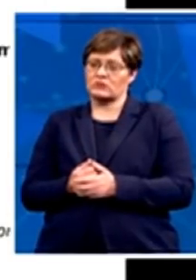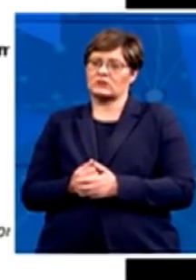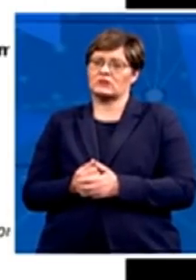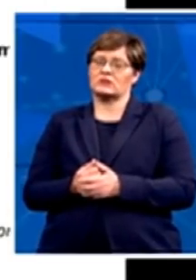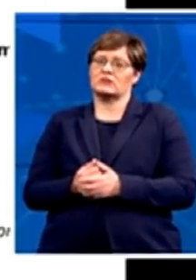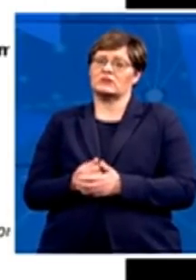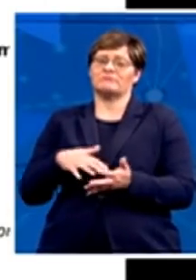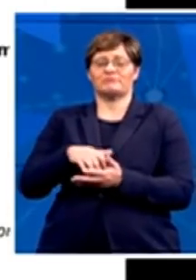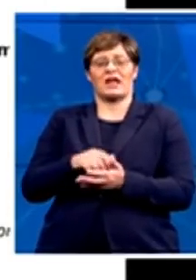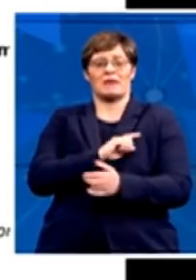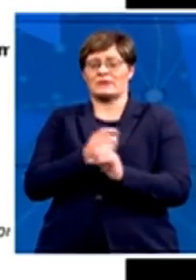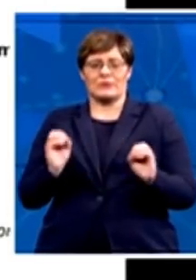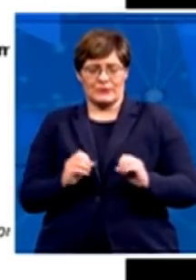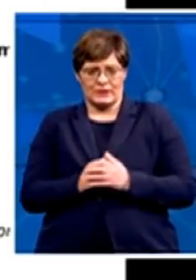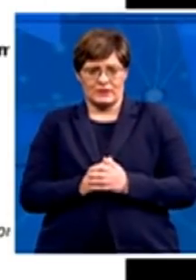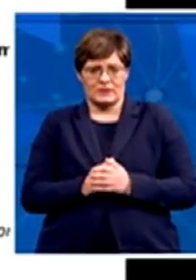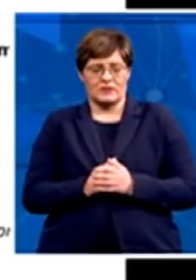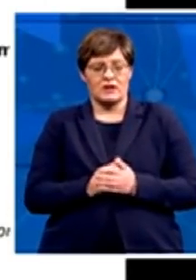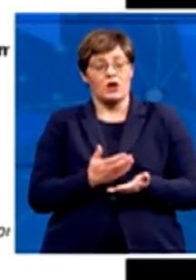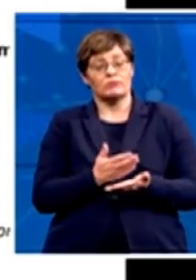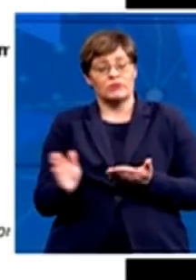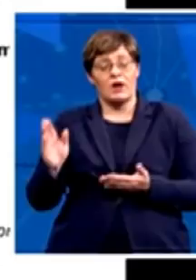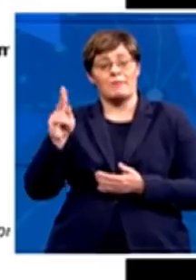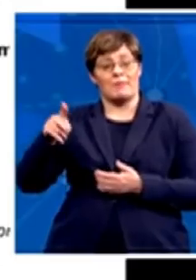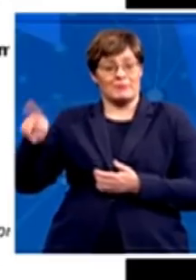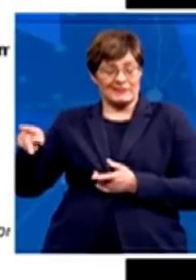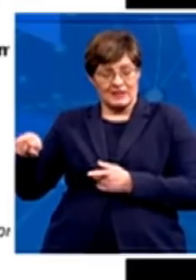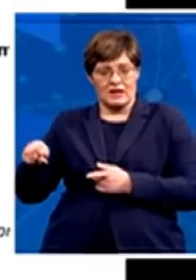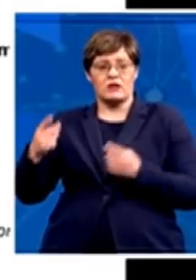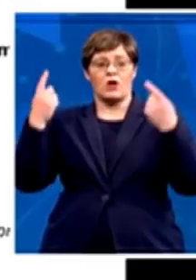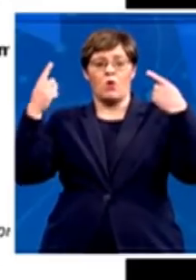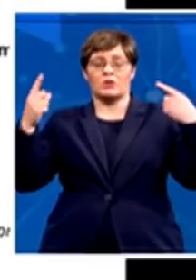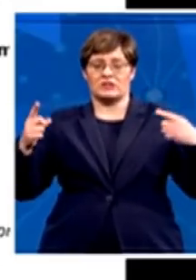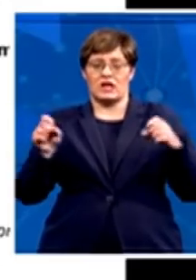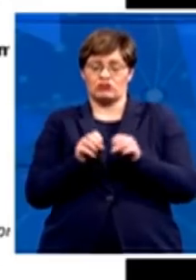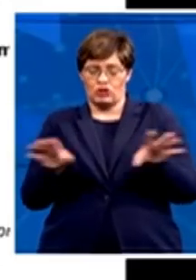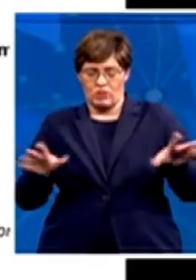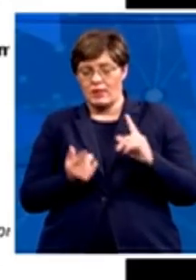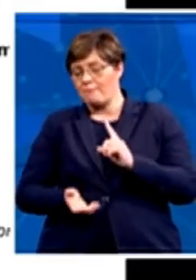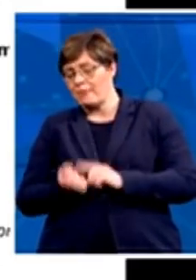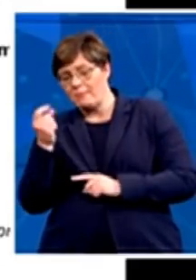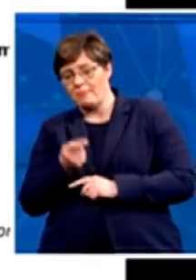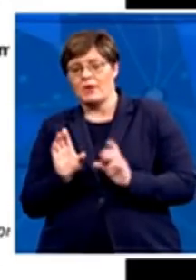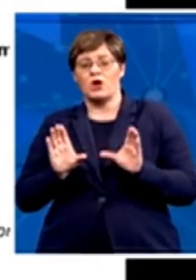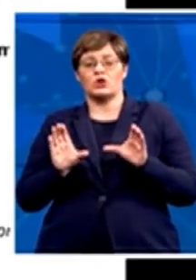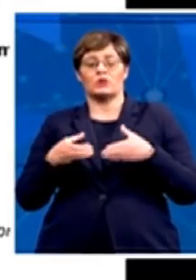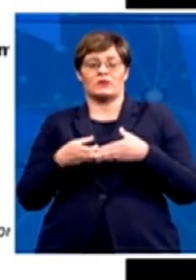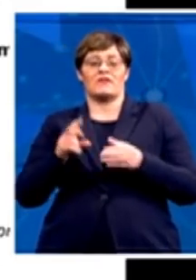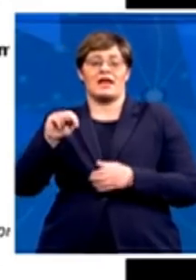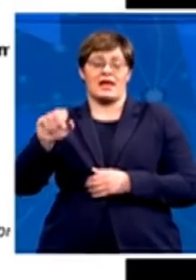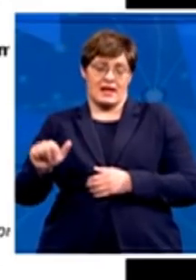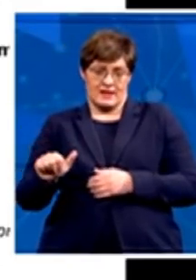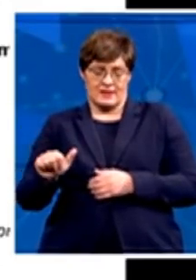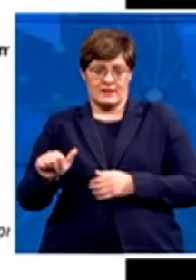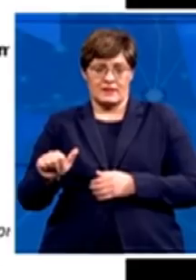the Public Protector and the Auditor General requires a finding by a committee of the NA and a supporting vote of at least